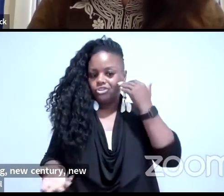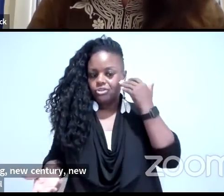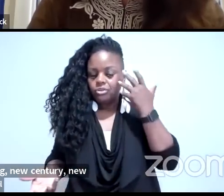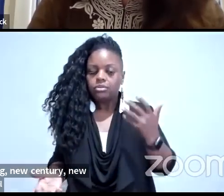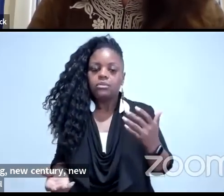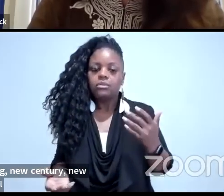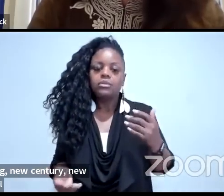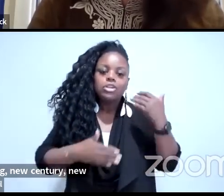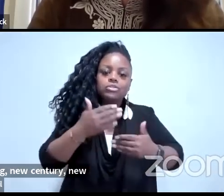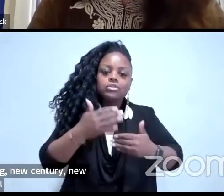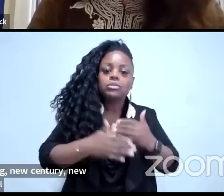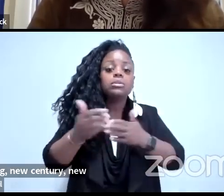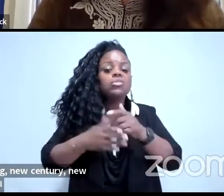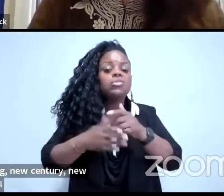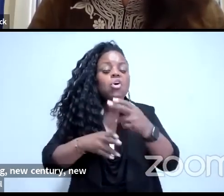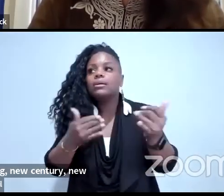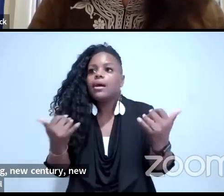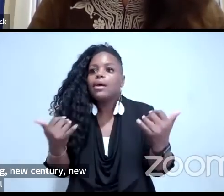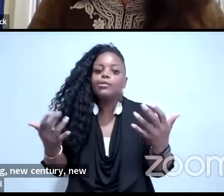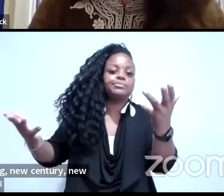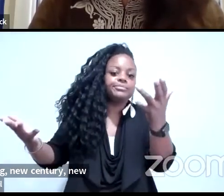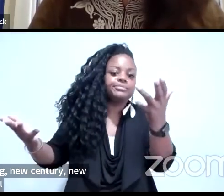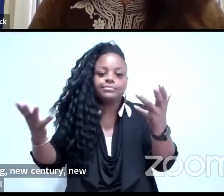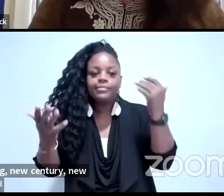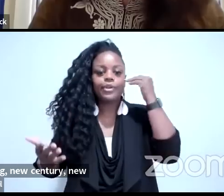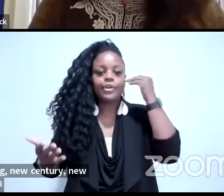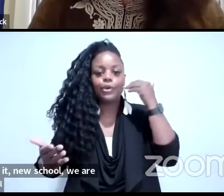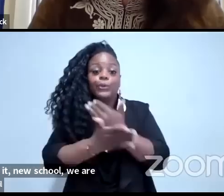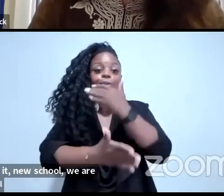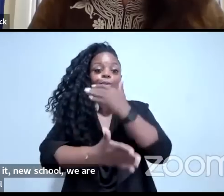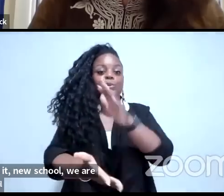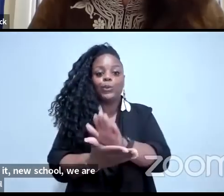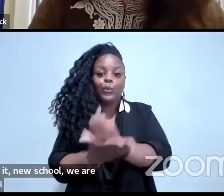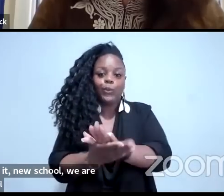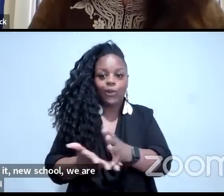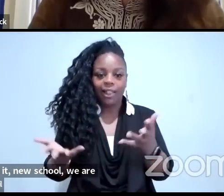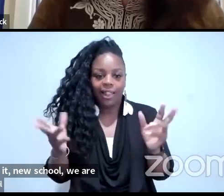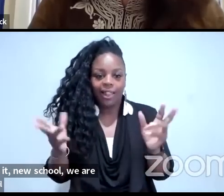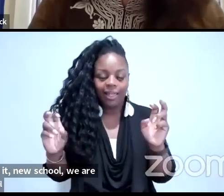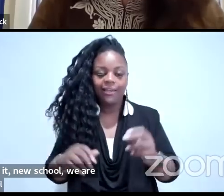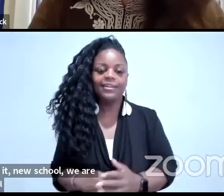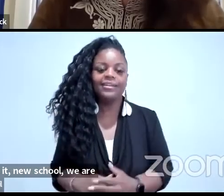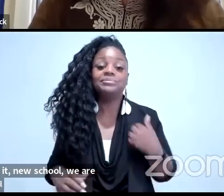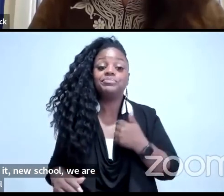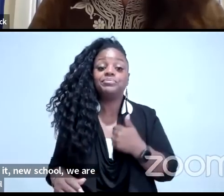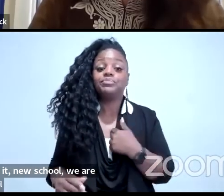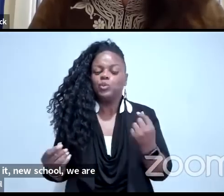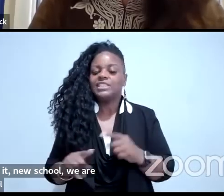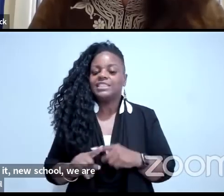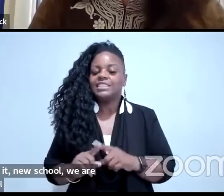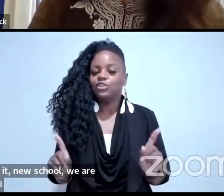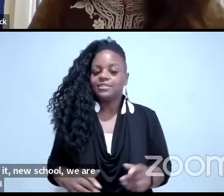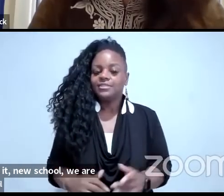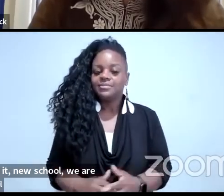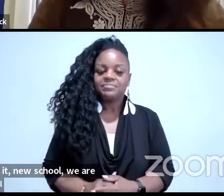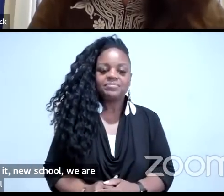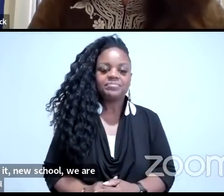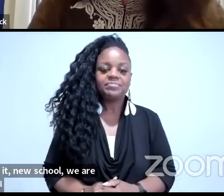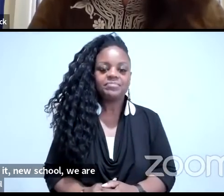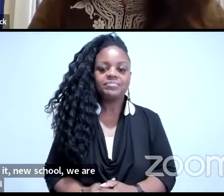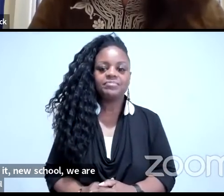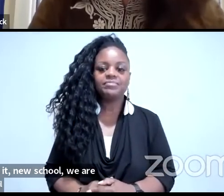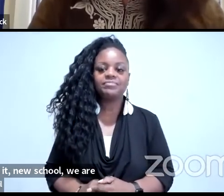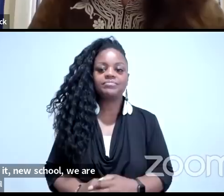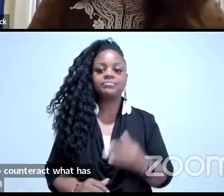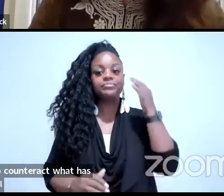We're doing it differently. We're trying to counteract what's been happening with these campaigns, and to do